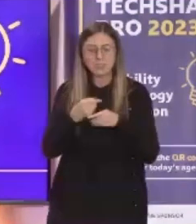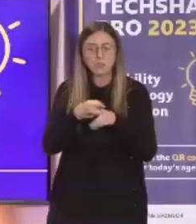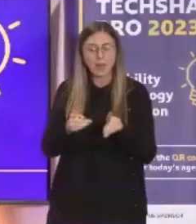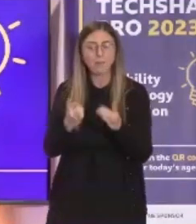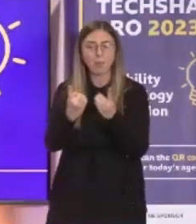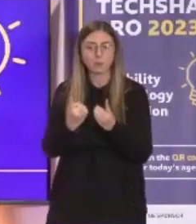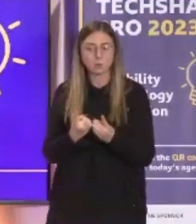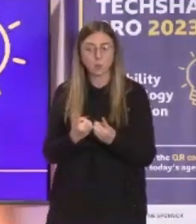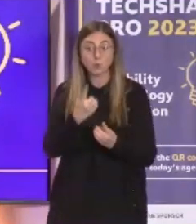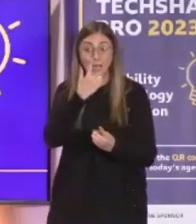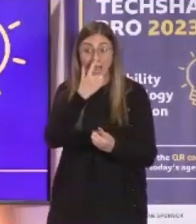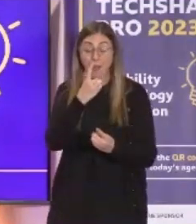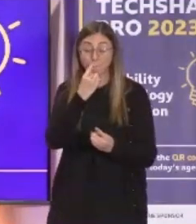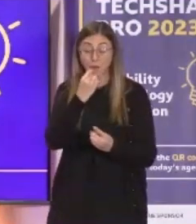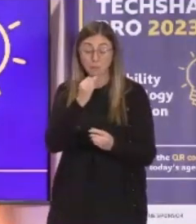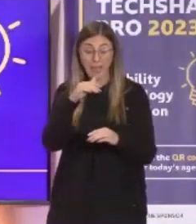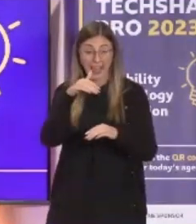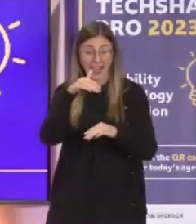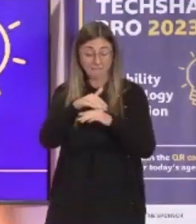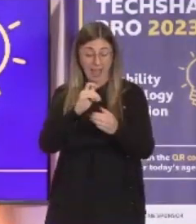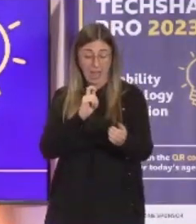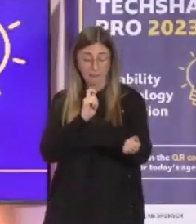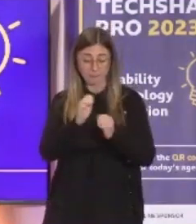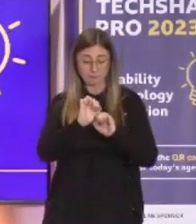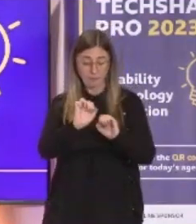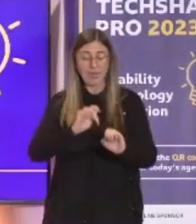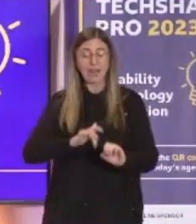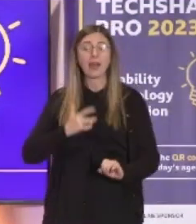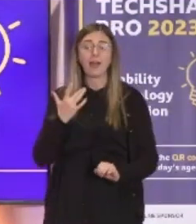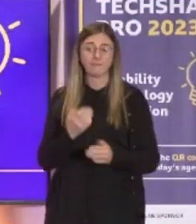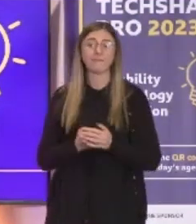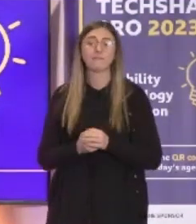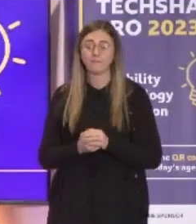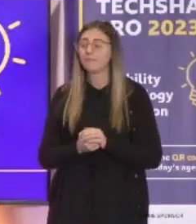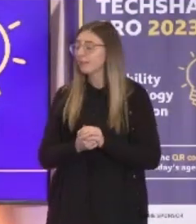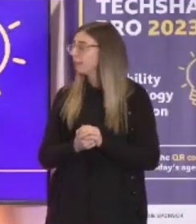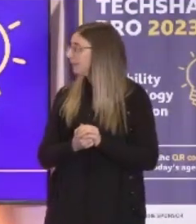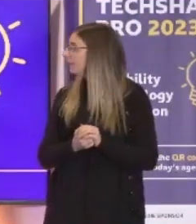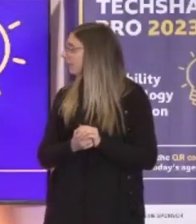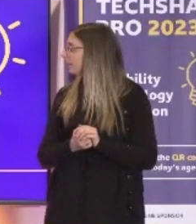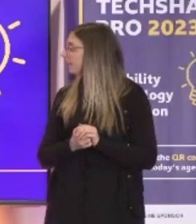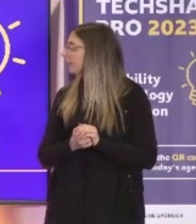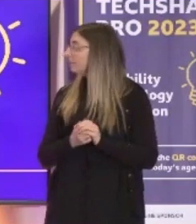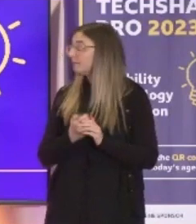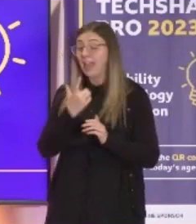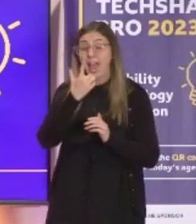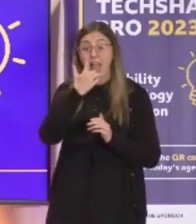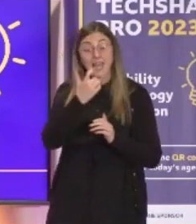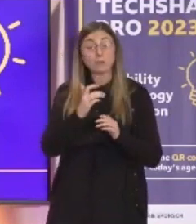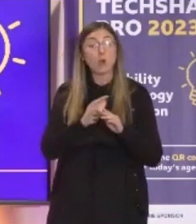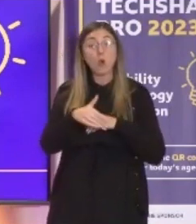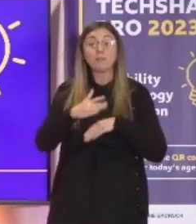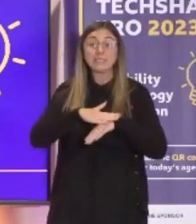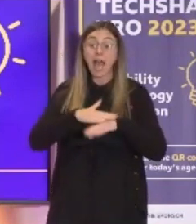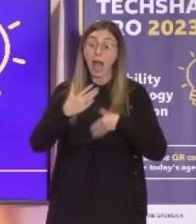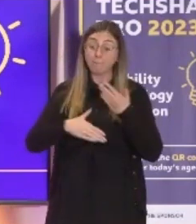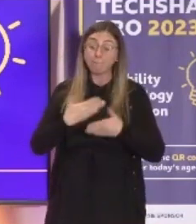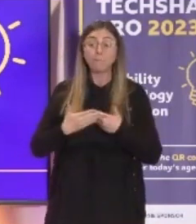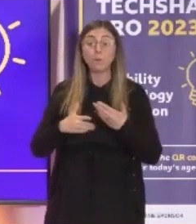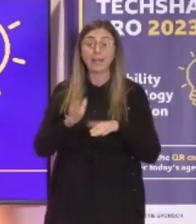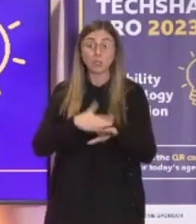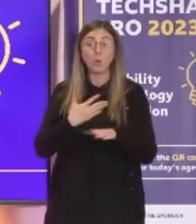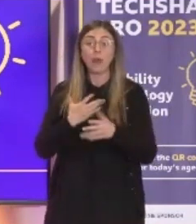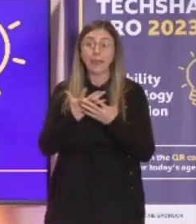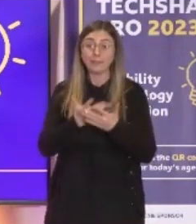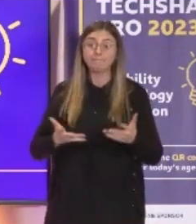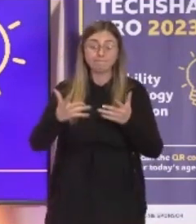that could make their lives better, even if imperfect. And then by working together, we can make it better and better over time. And I've